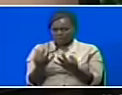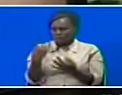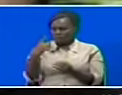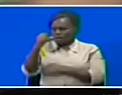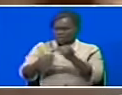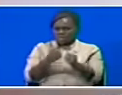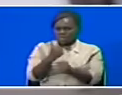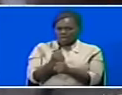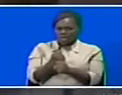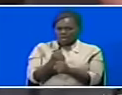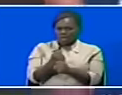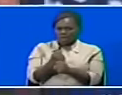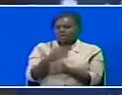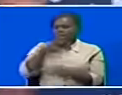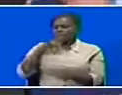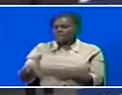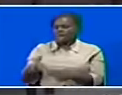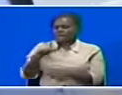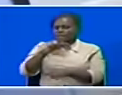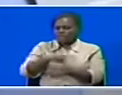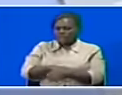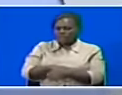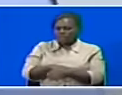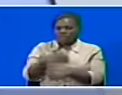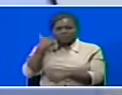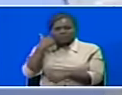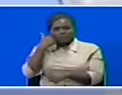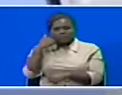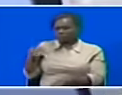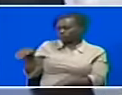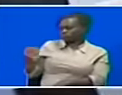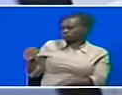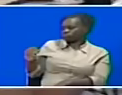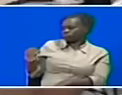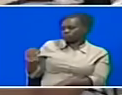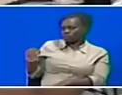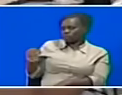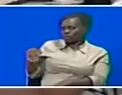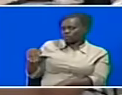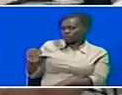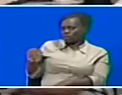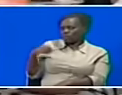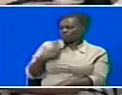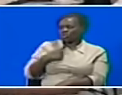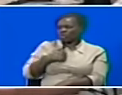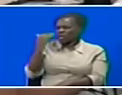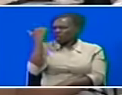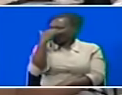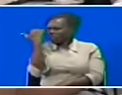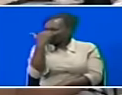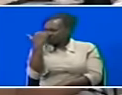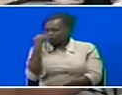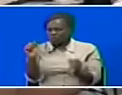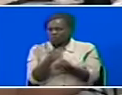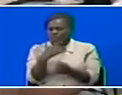of age, Jason was found to be suffering from autism spectrum disorder. We realized our son couldn't walk,